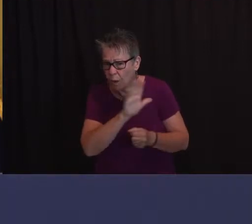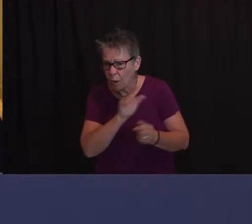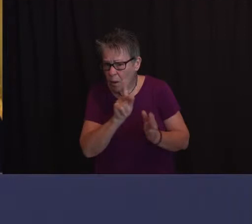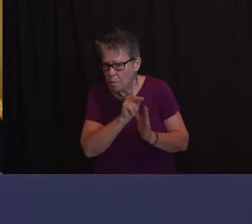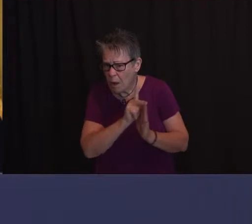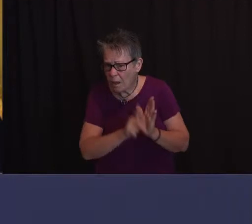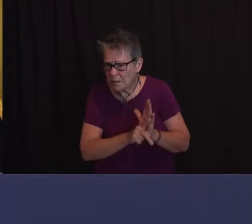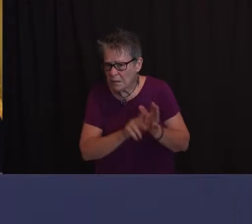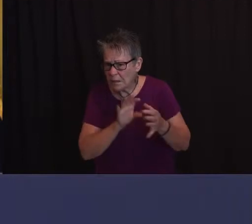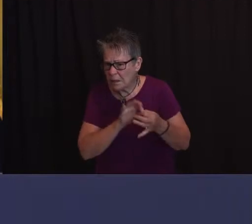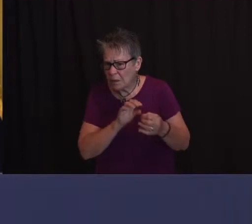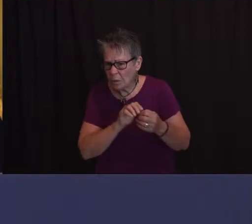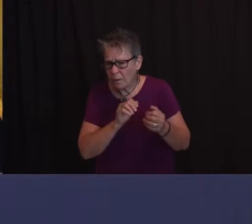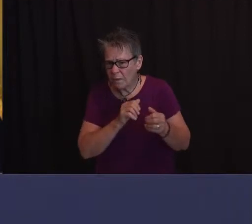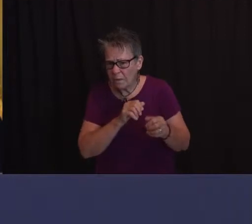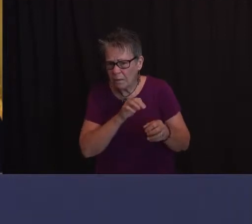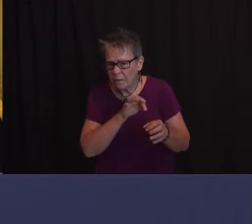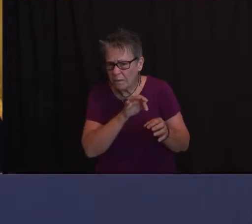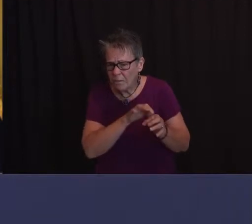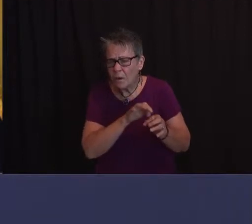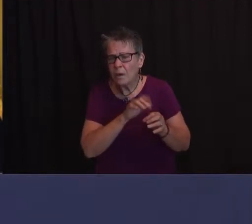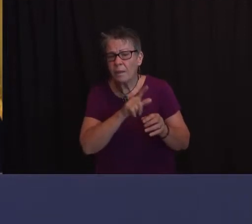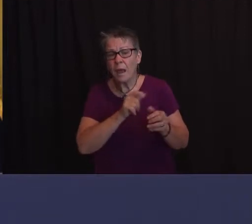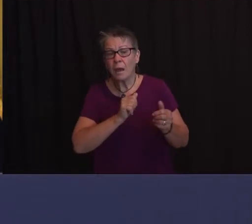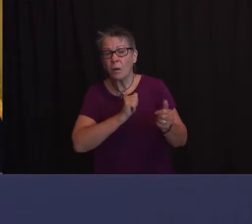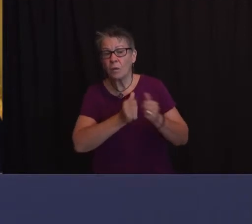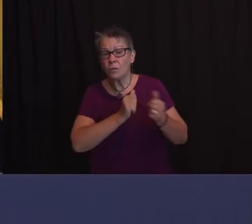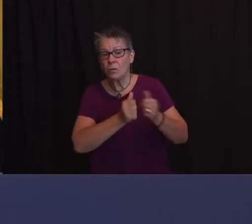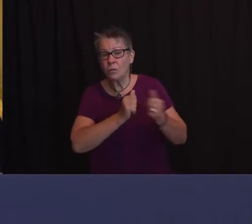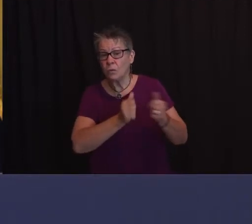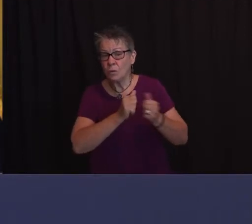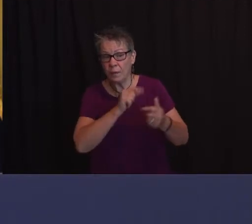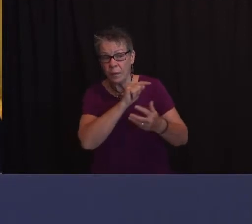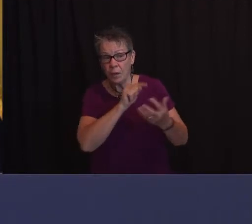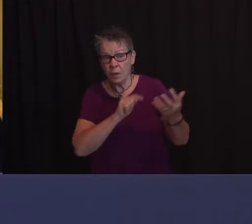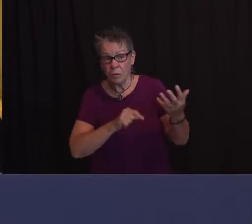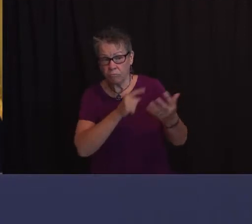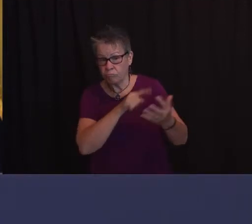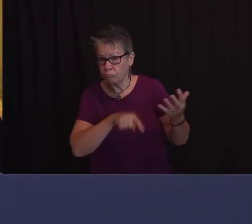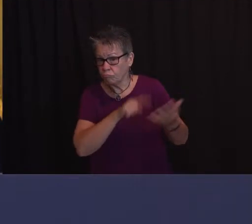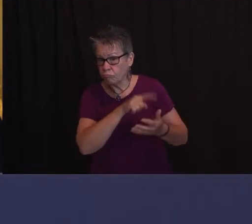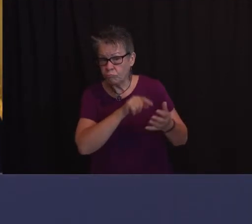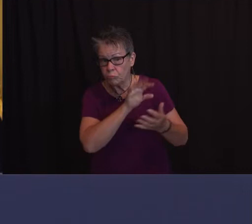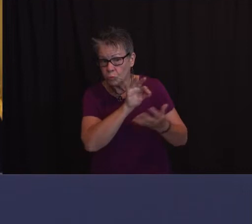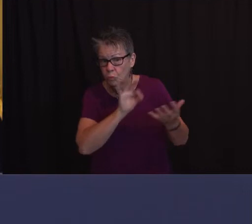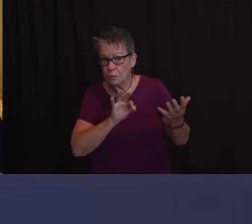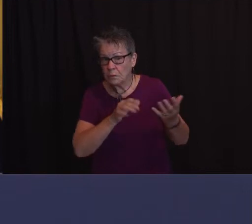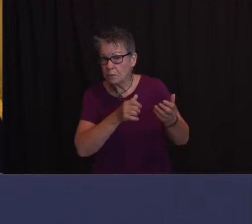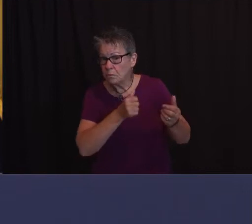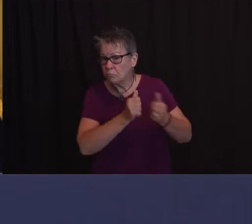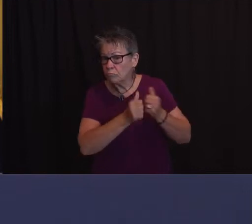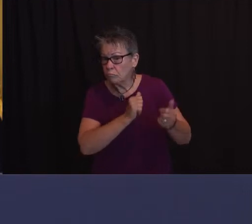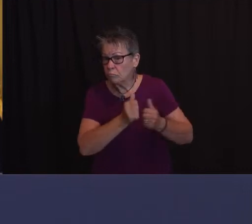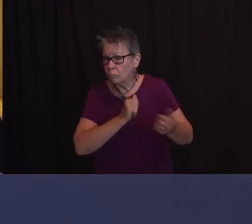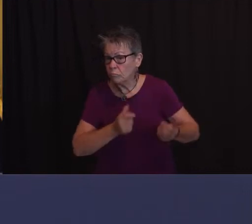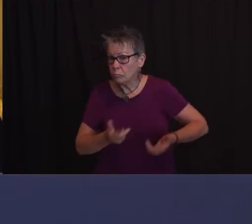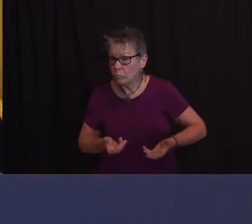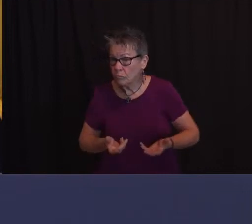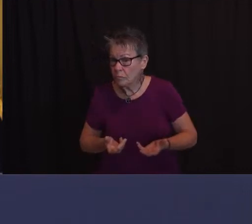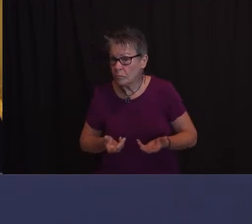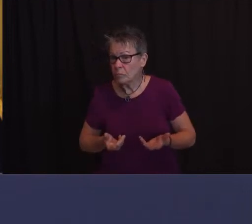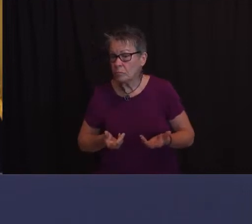regret about referring to, or rather your campaign referring to Ambassador Nikki Haley as a Trump